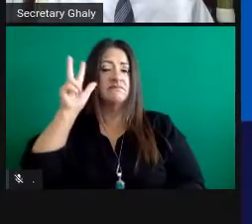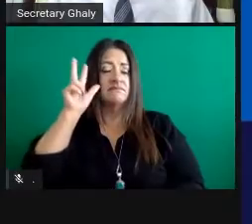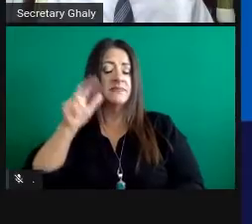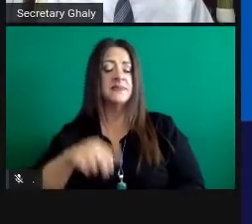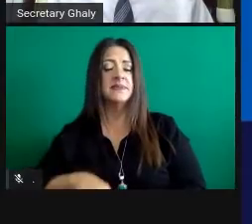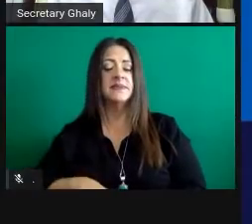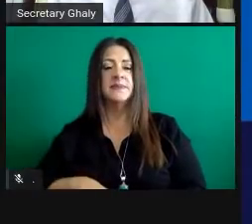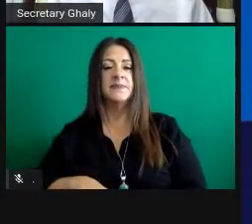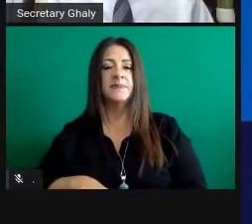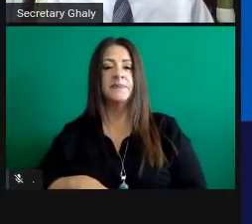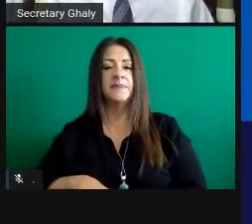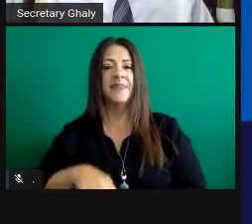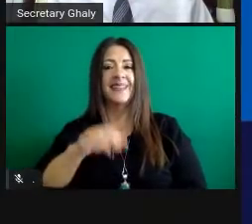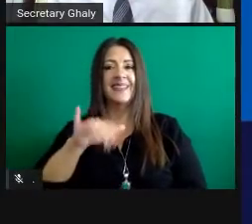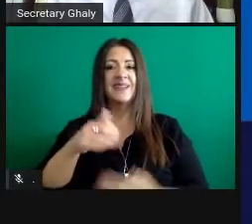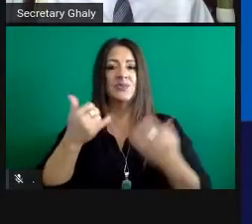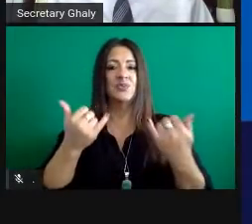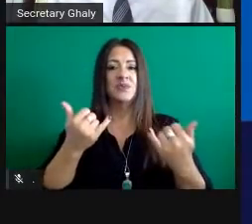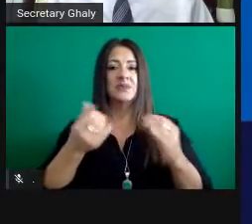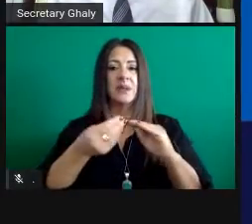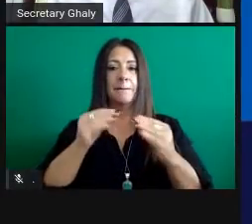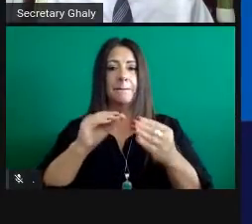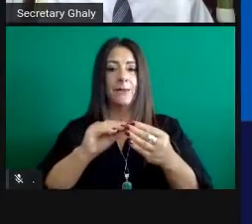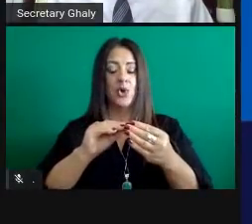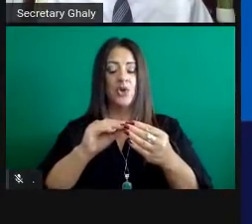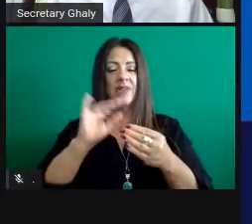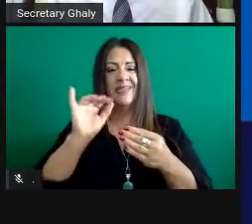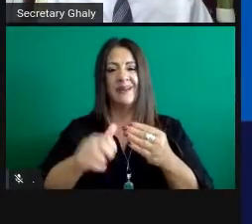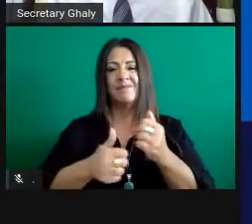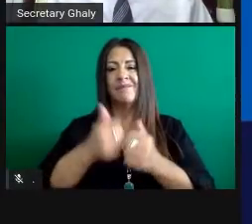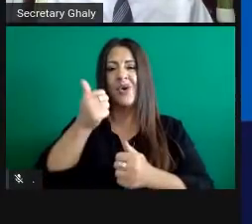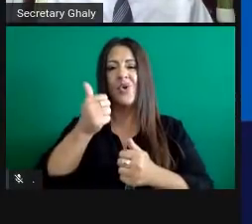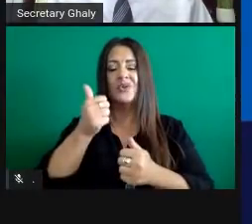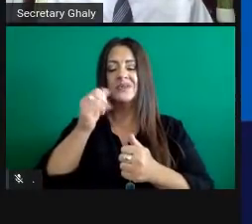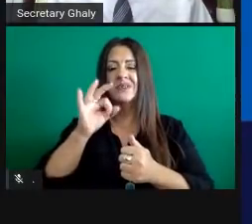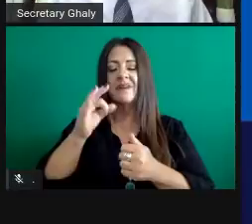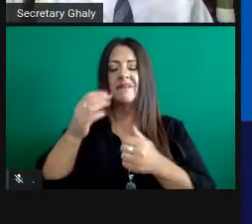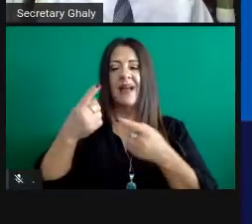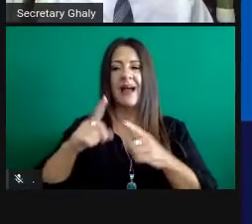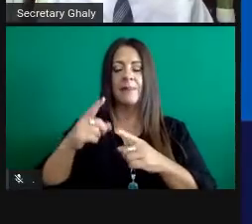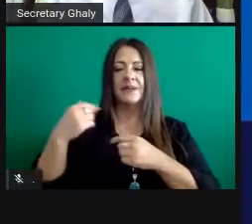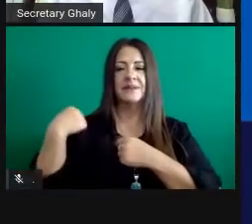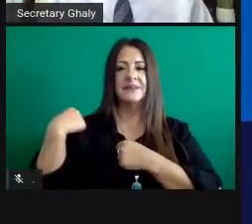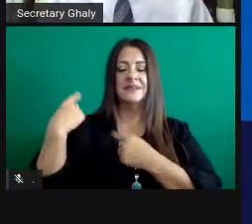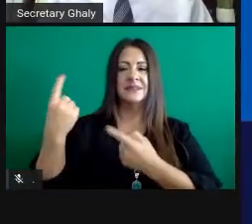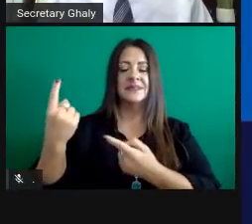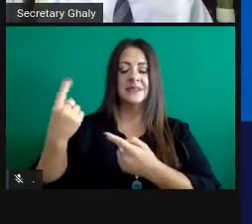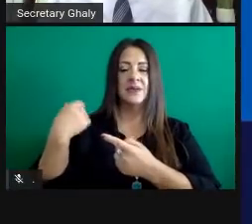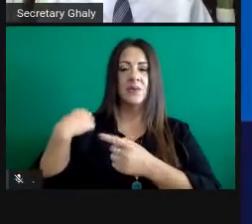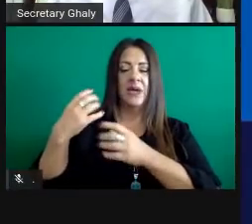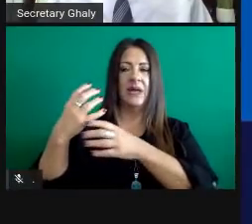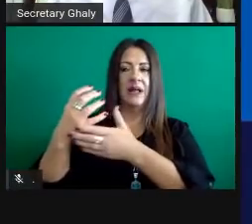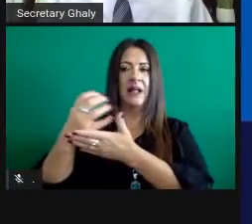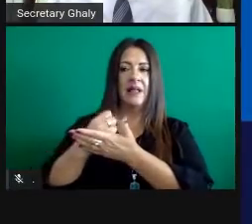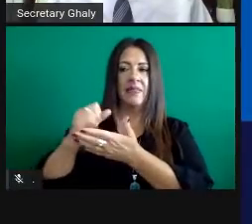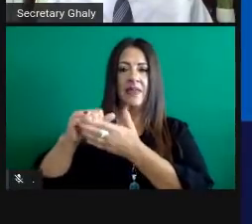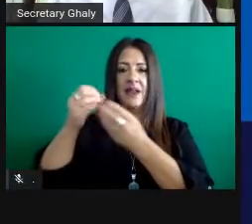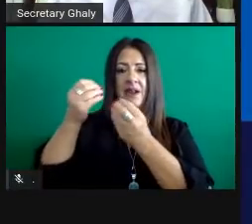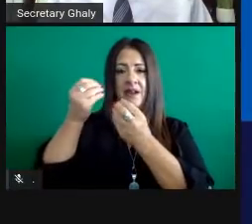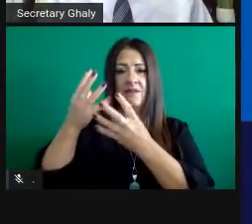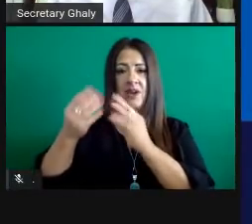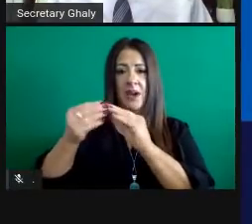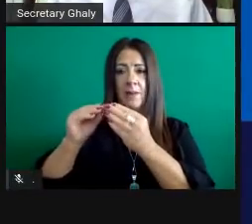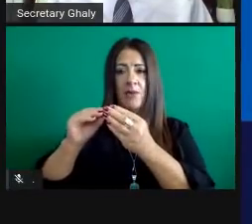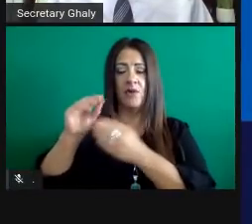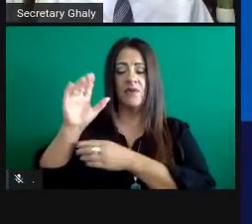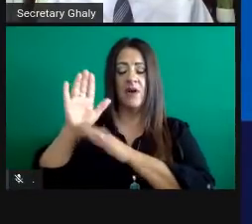Tuesday numbers reflect most of the day of Sunday into Monday, and then are reported Monday evening, and then we